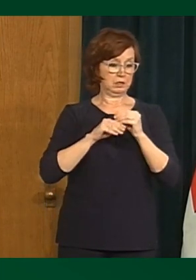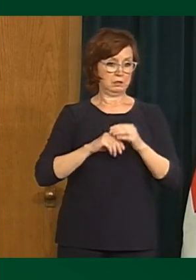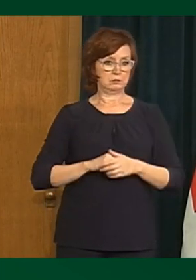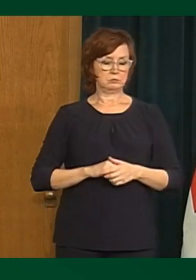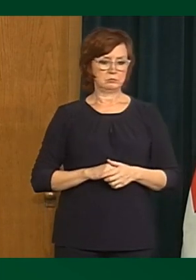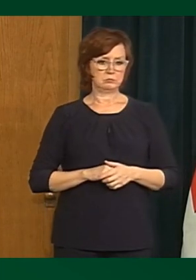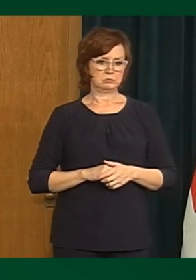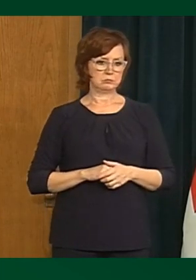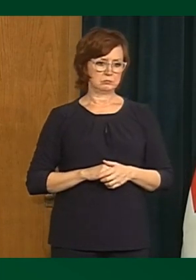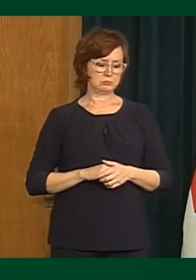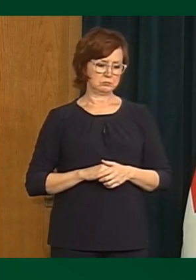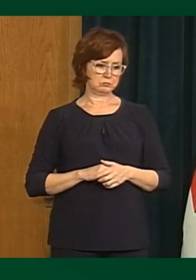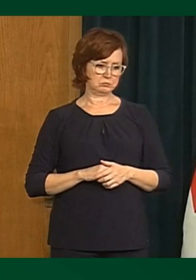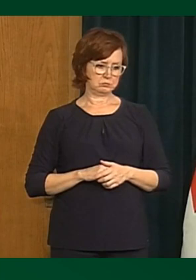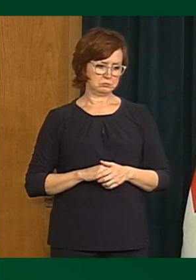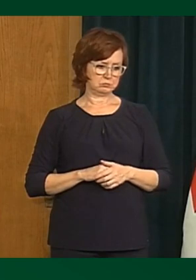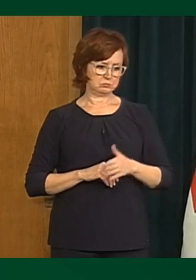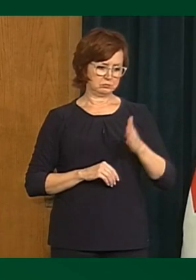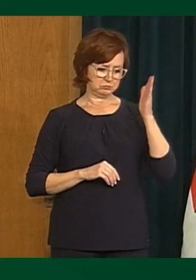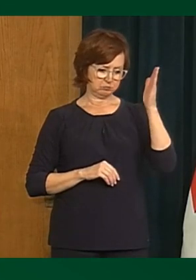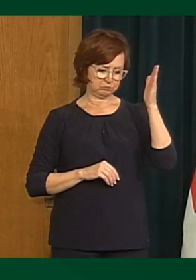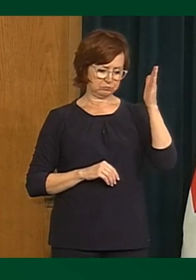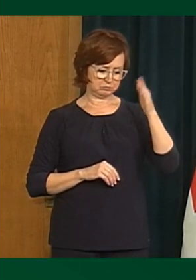policy as it's going to unfold?